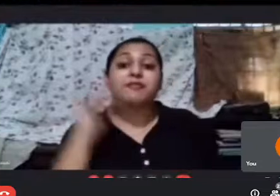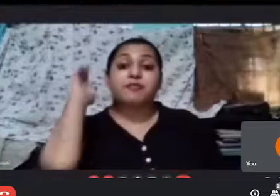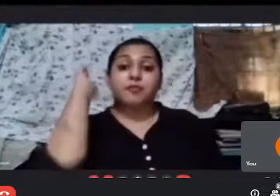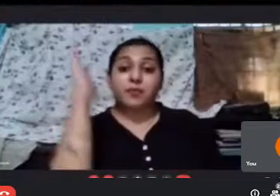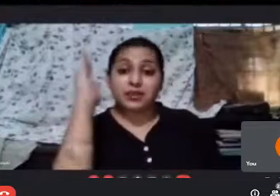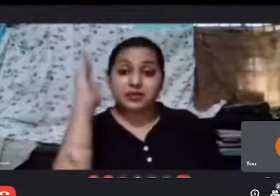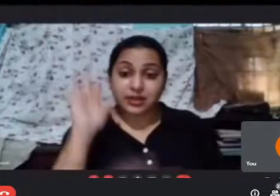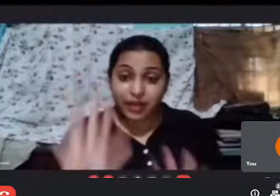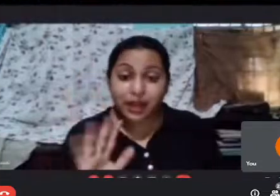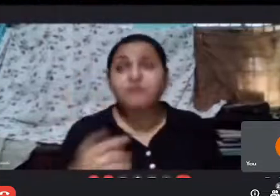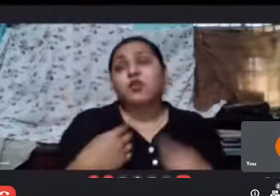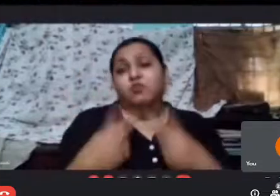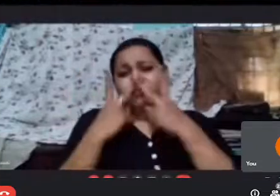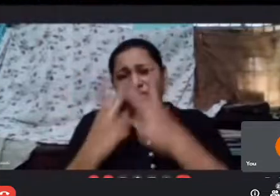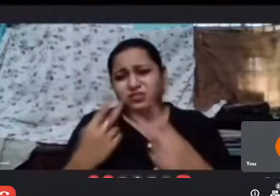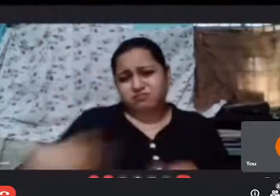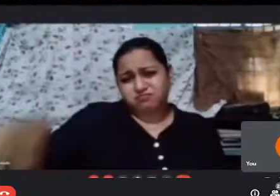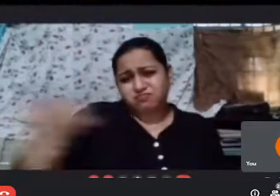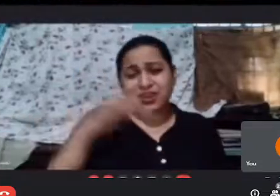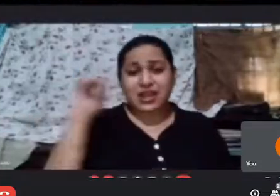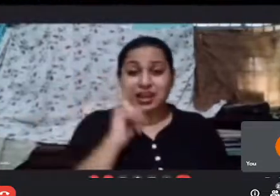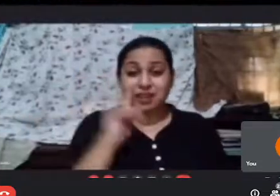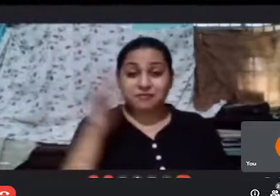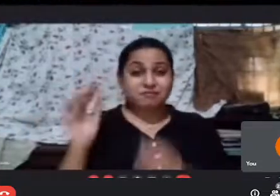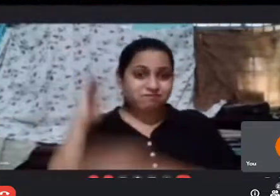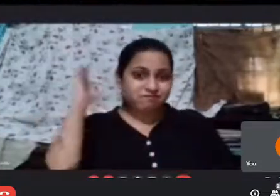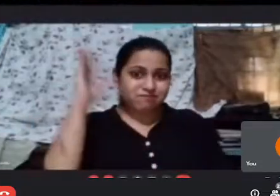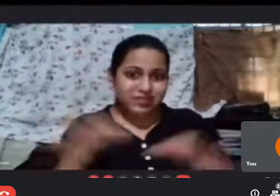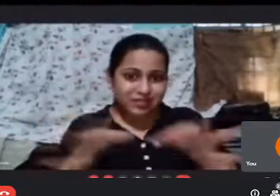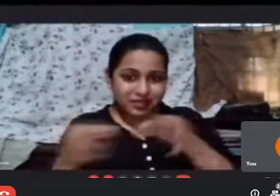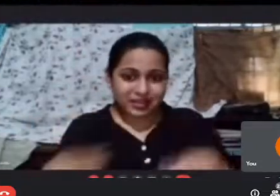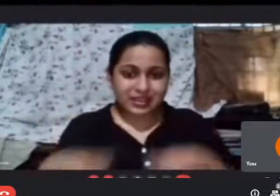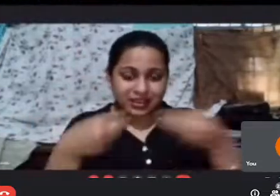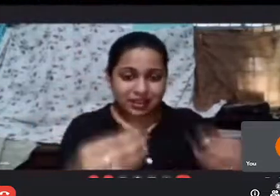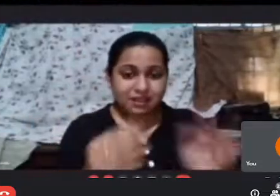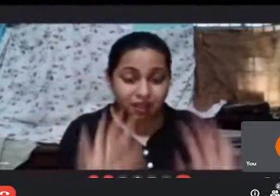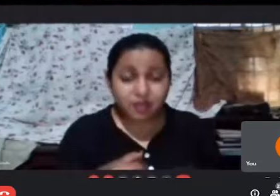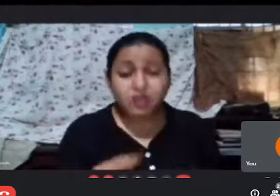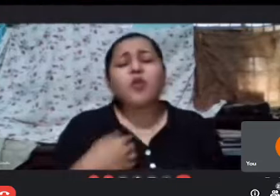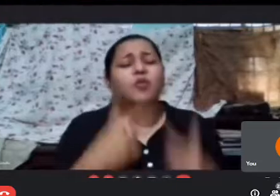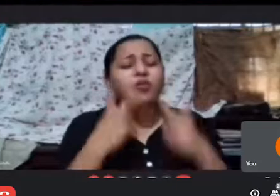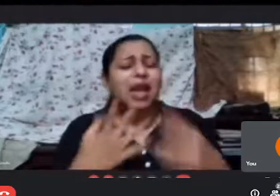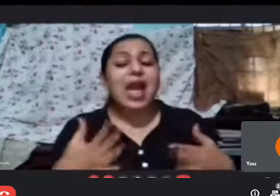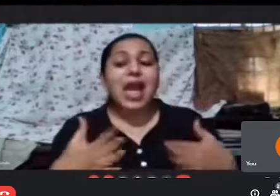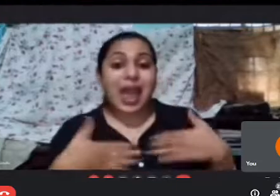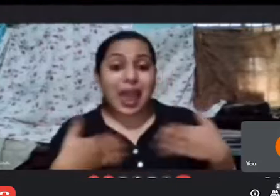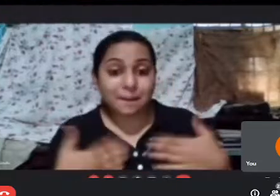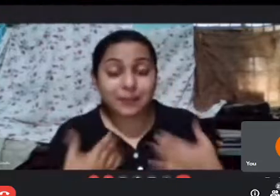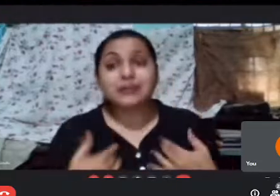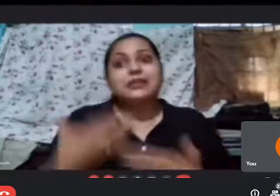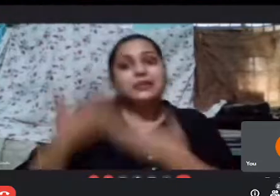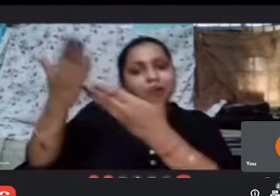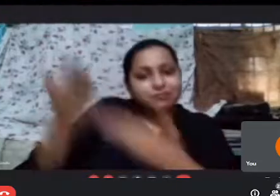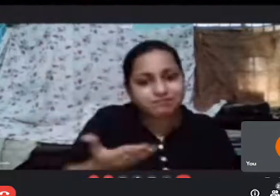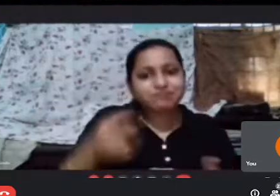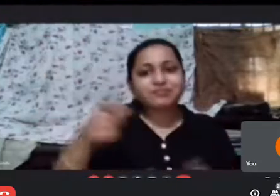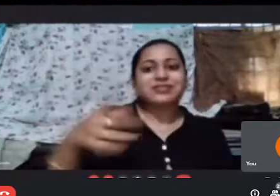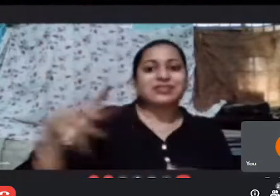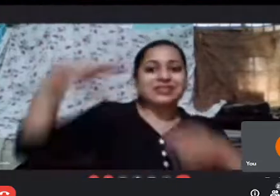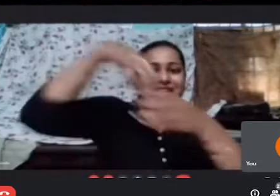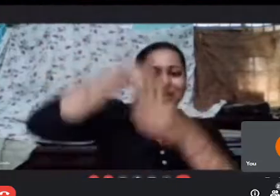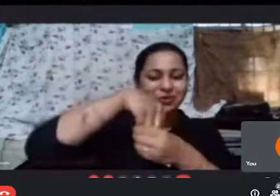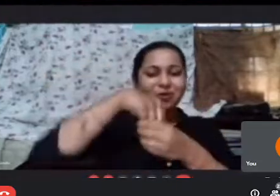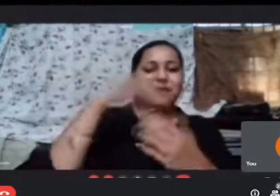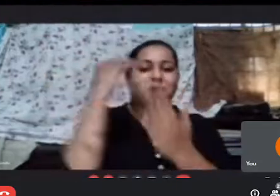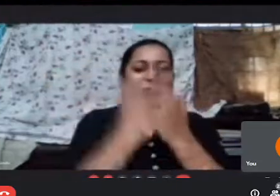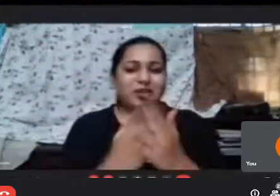to listen to you. We are very much humbled that you could come and join